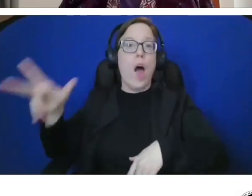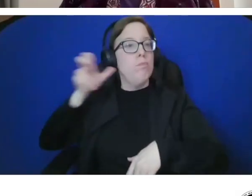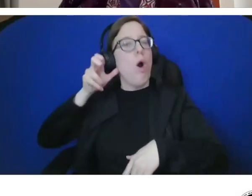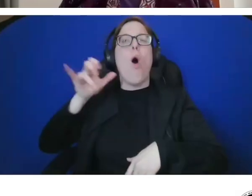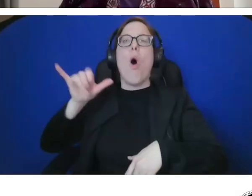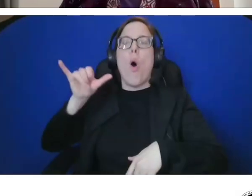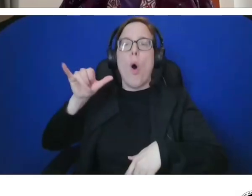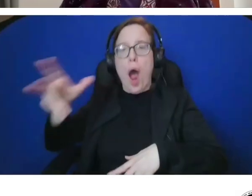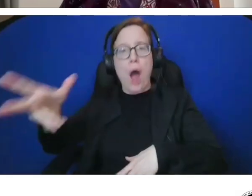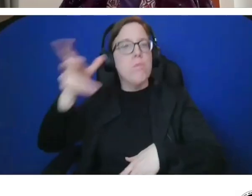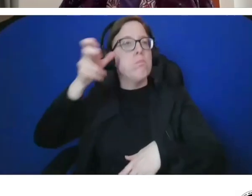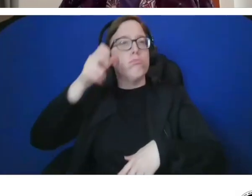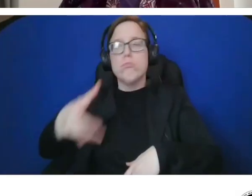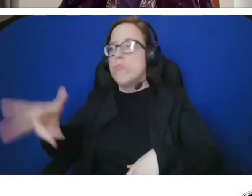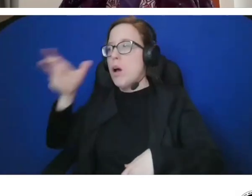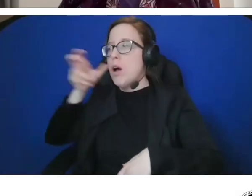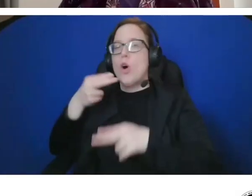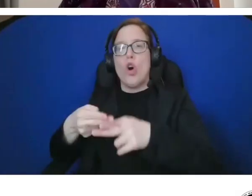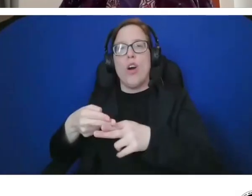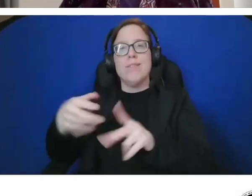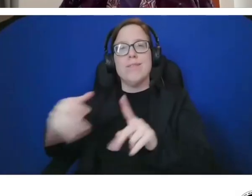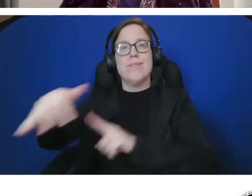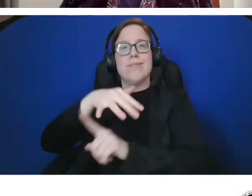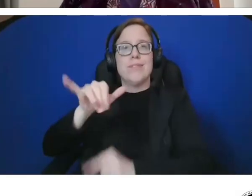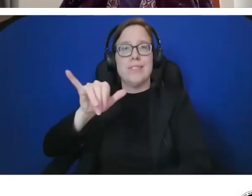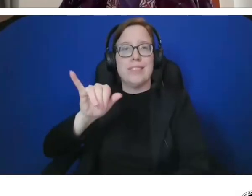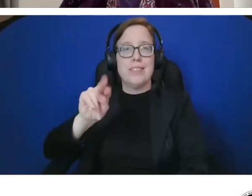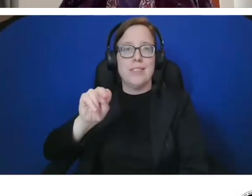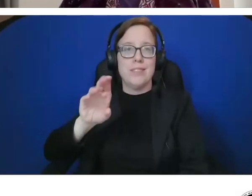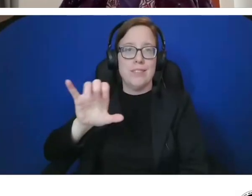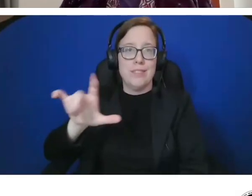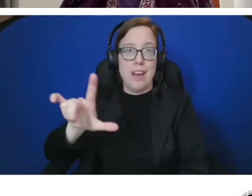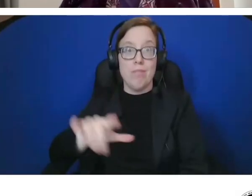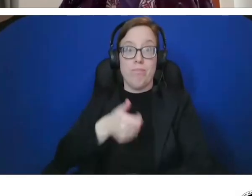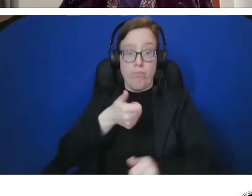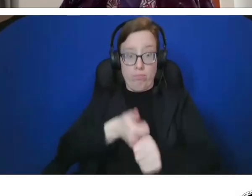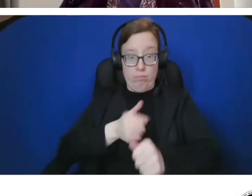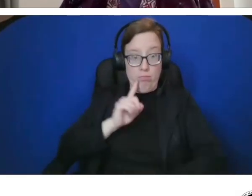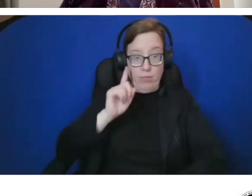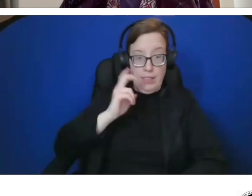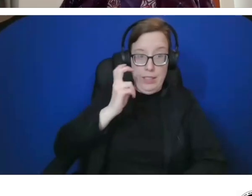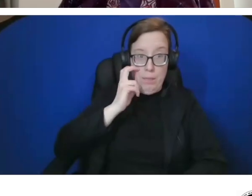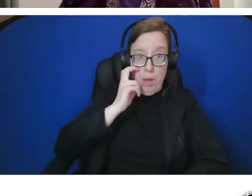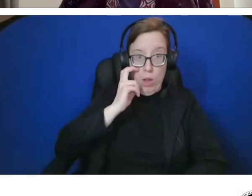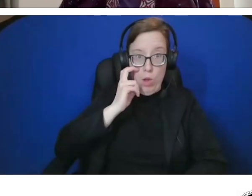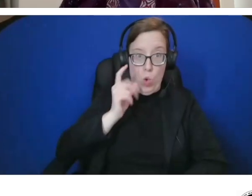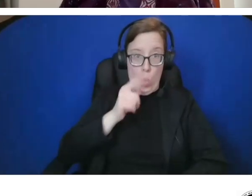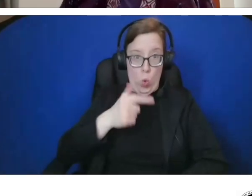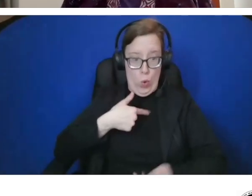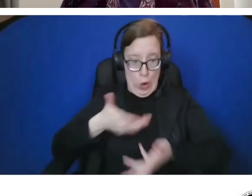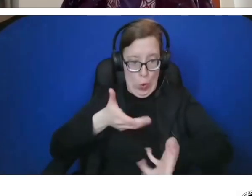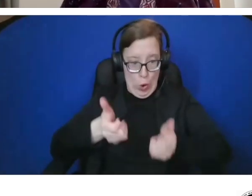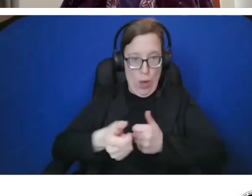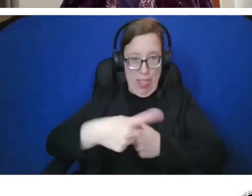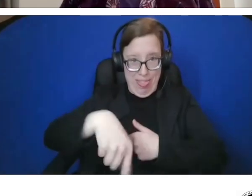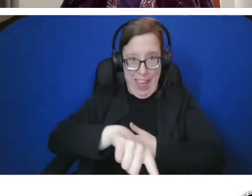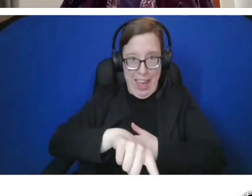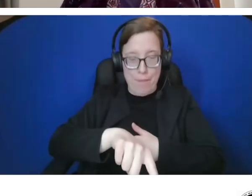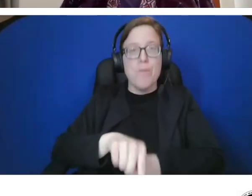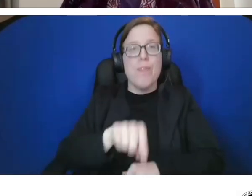it up. It was incidental. So, also because of deaf blindness, the children we care about and work